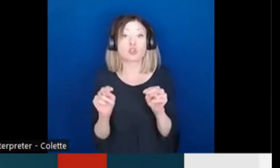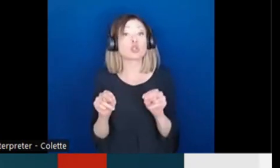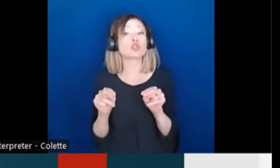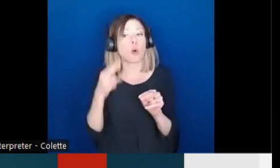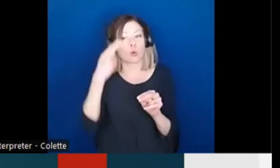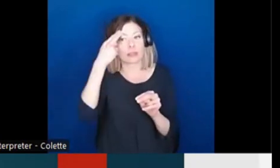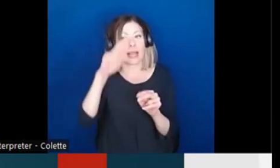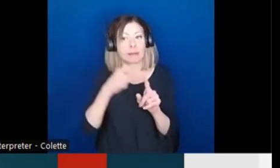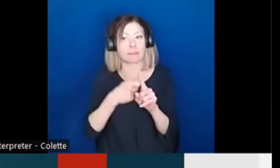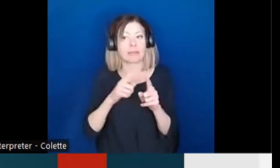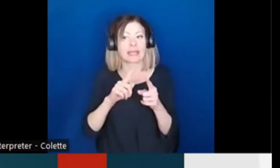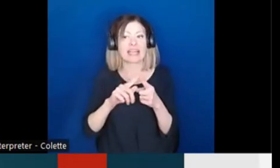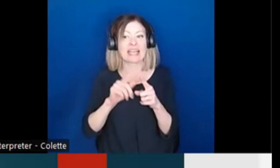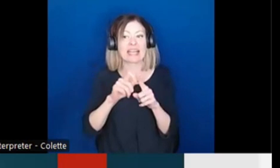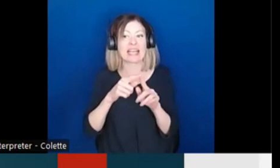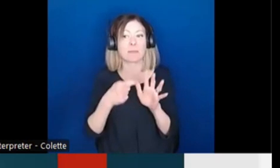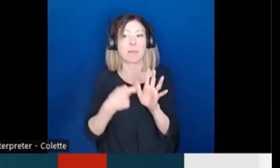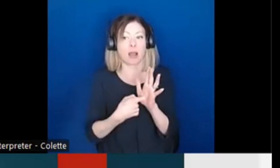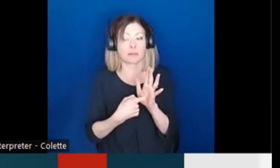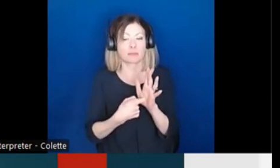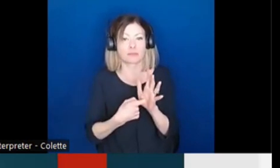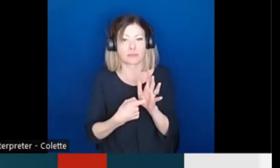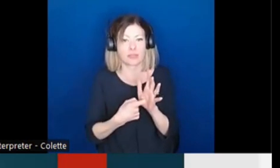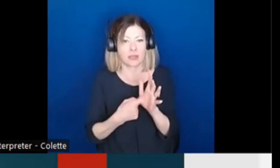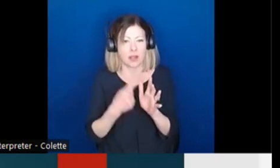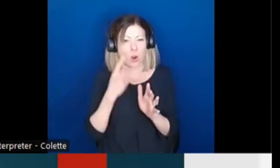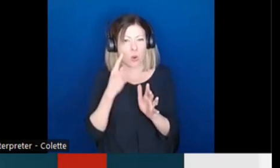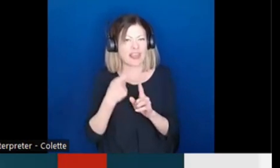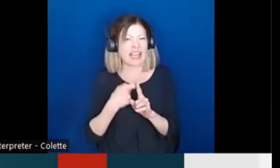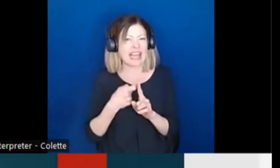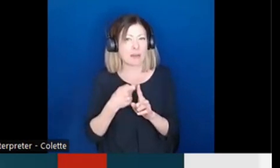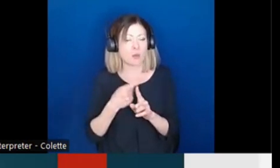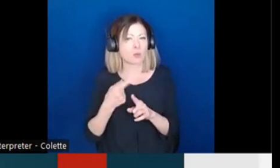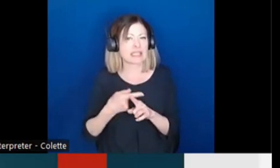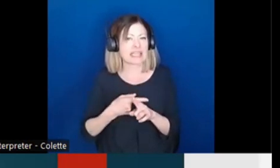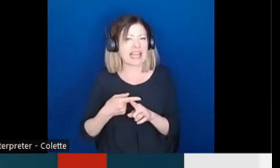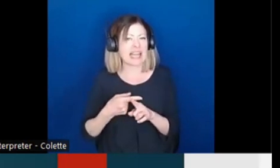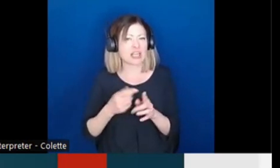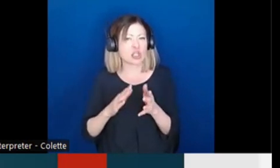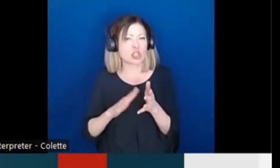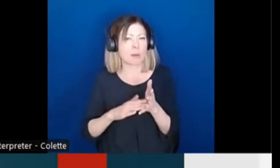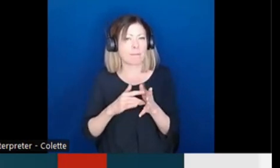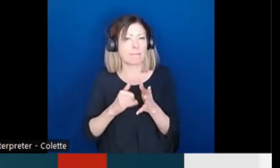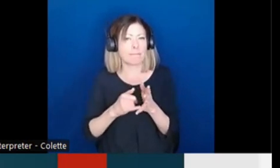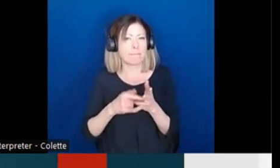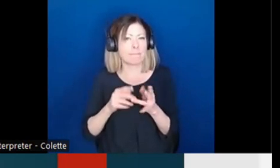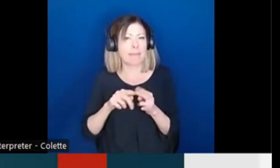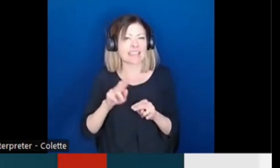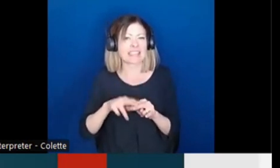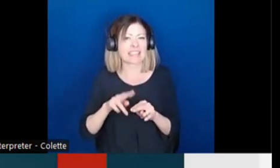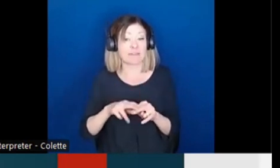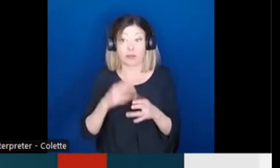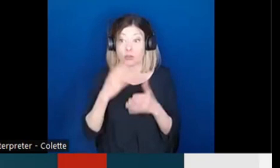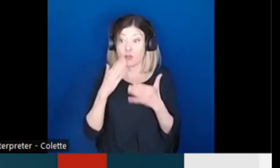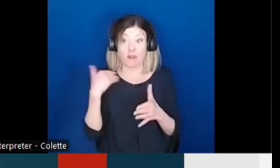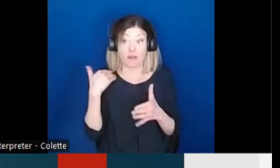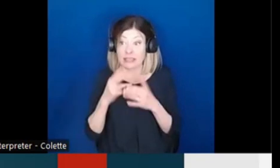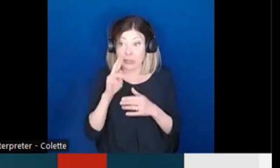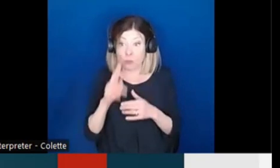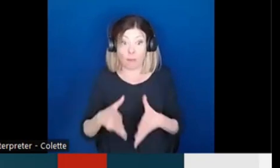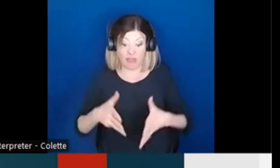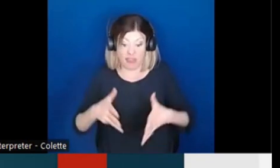Keeper. And we think he was an English Mastiff. I don't know if you've ever seen an English Mastiff, but it's absolutely